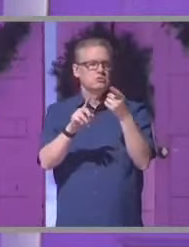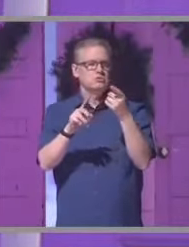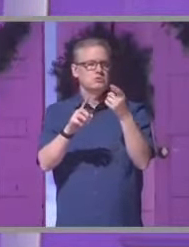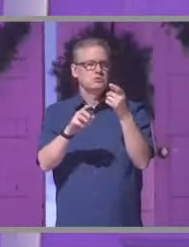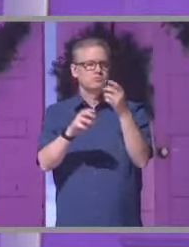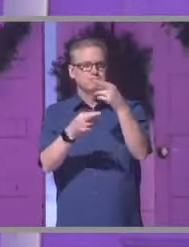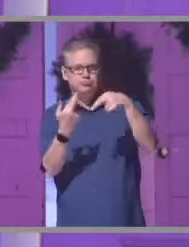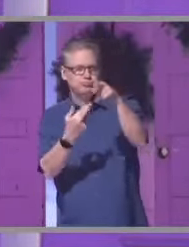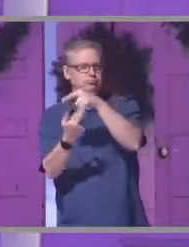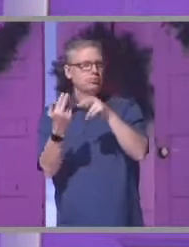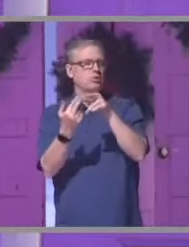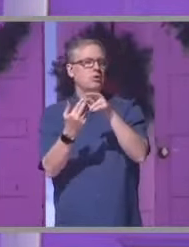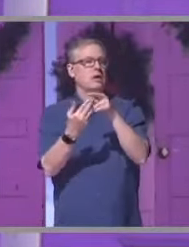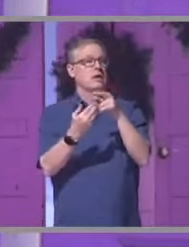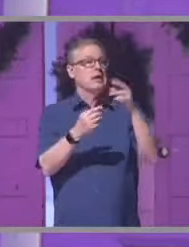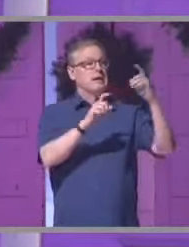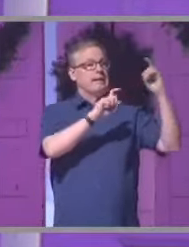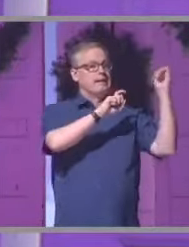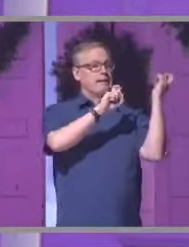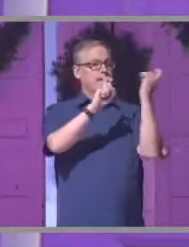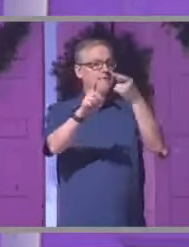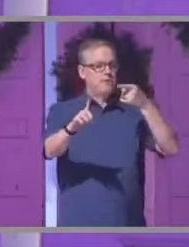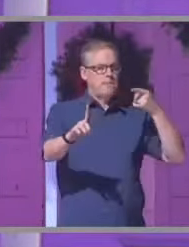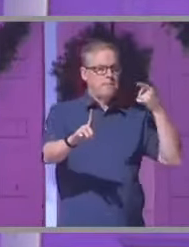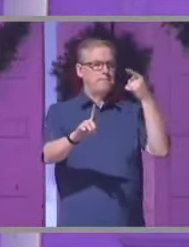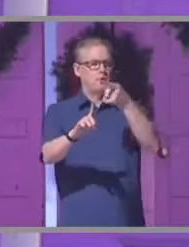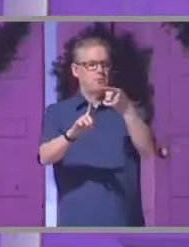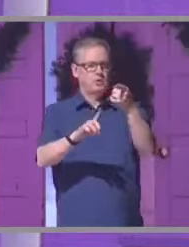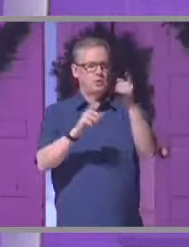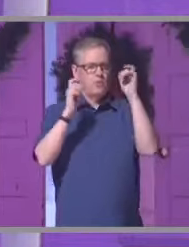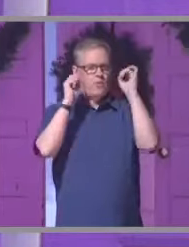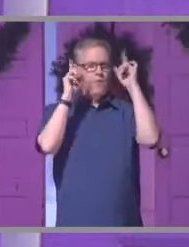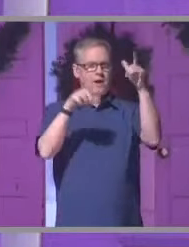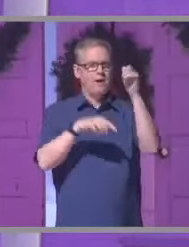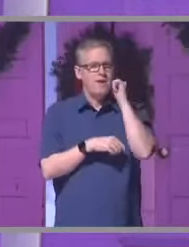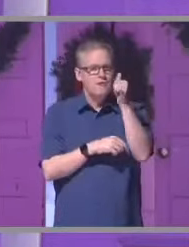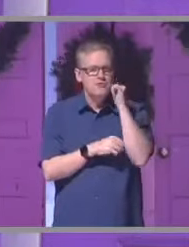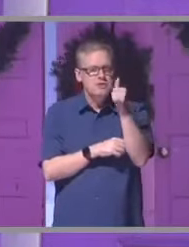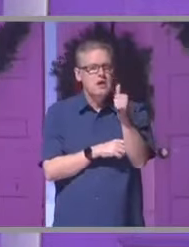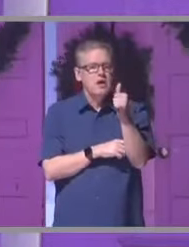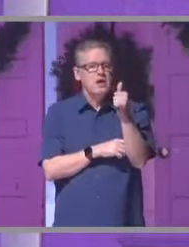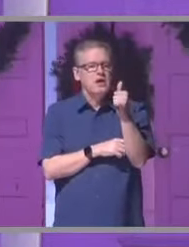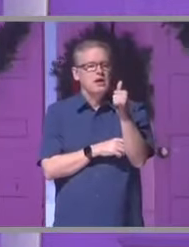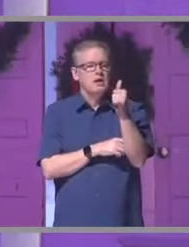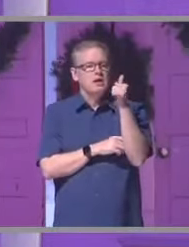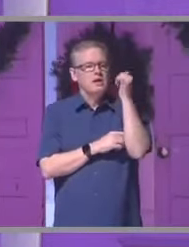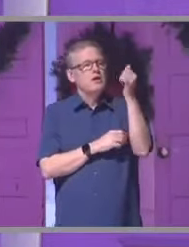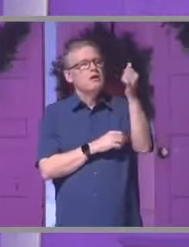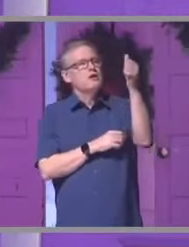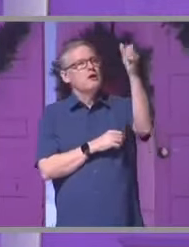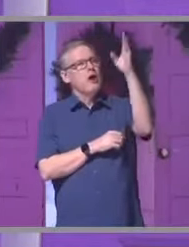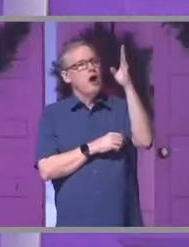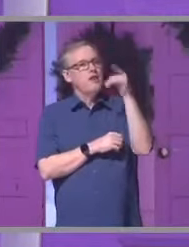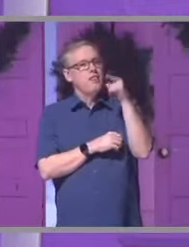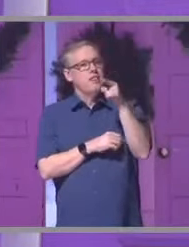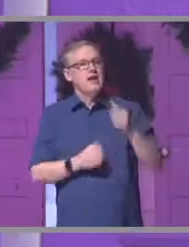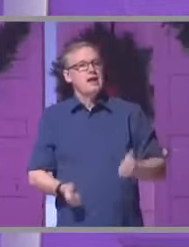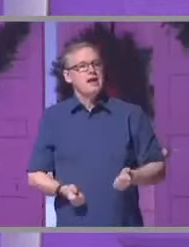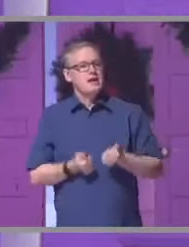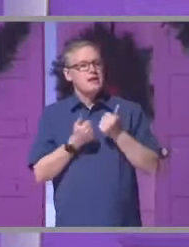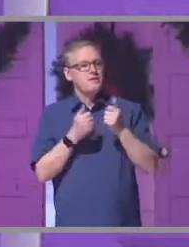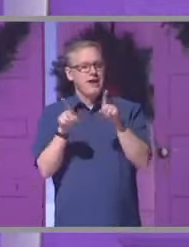the purpose, Lord, to continue to get up every single day? God, and live as